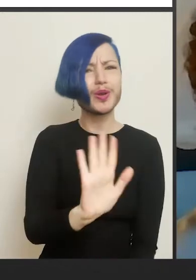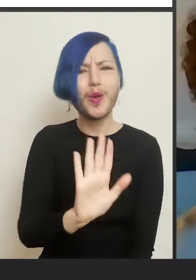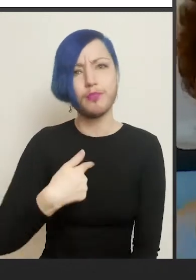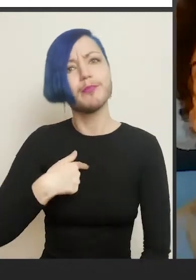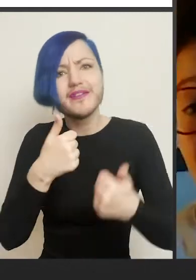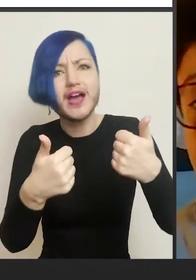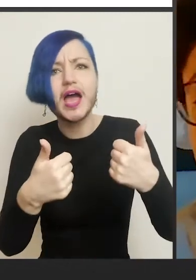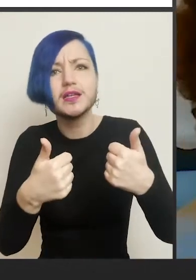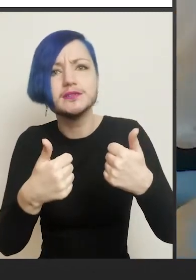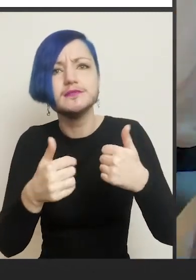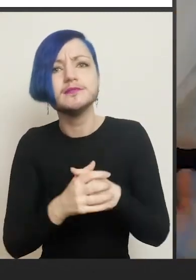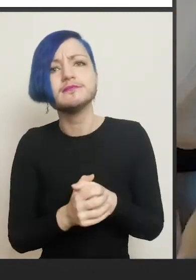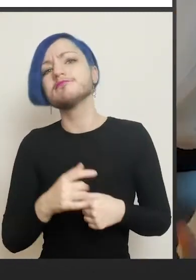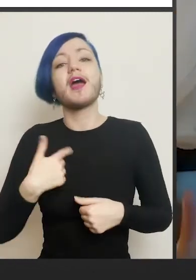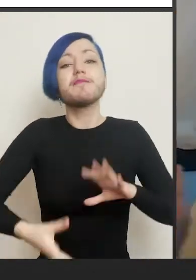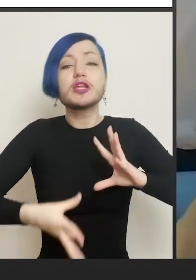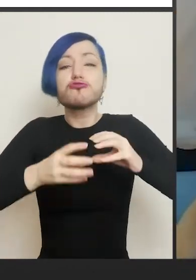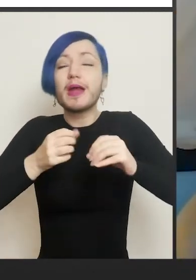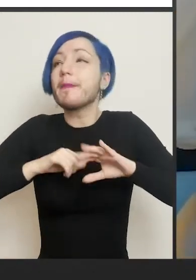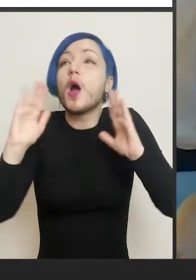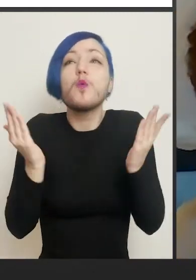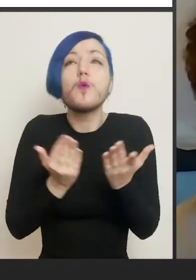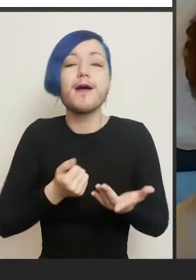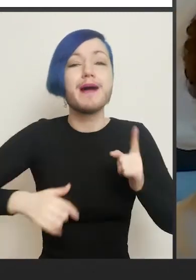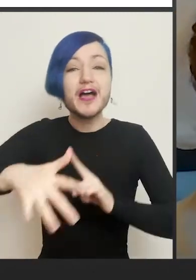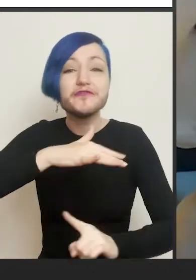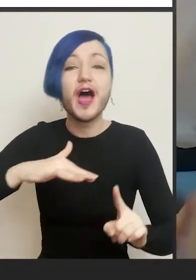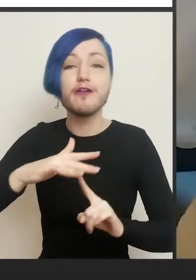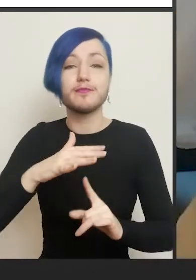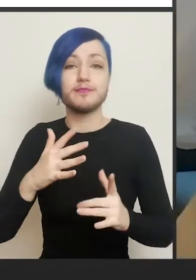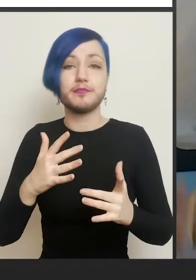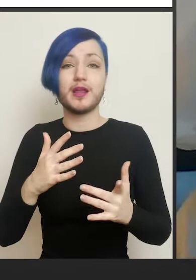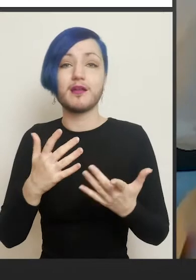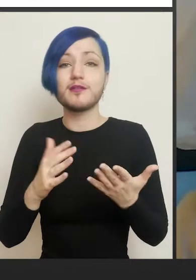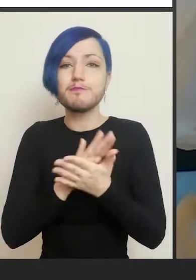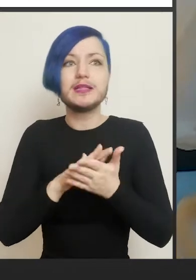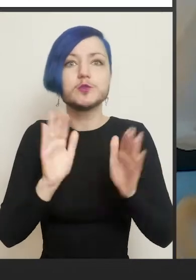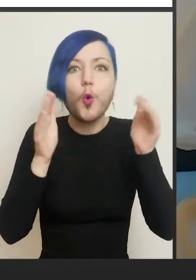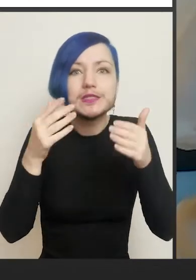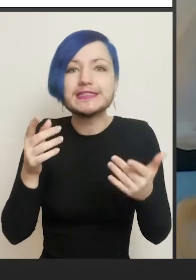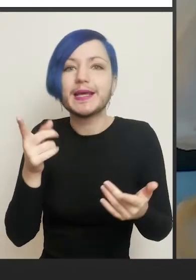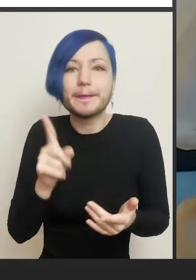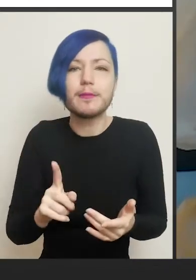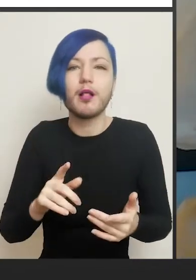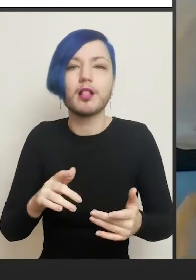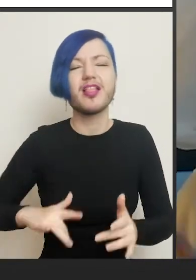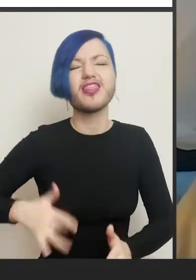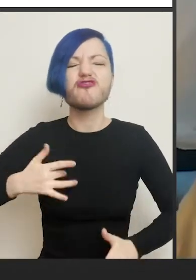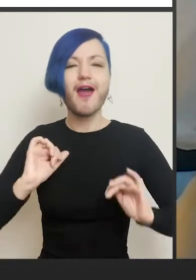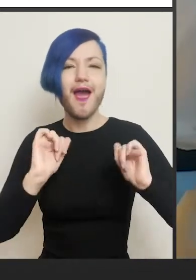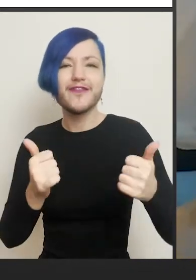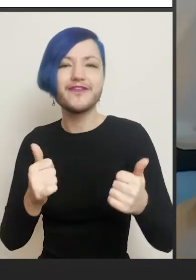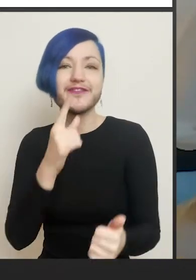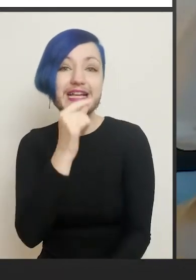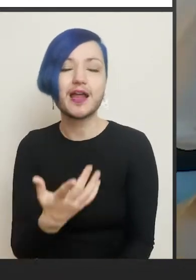broken. I'm fine. I've created my whole world and environment where our autistic people thrive.